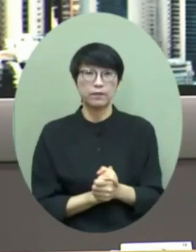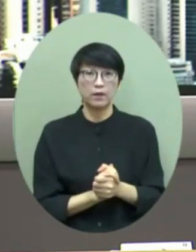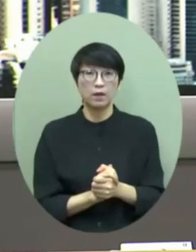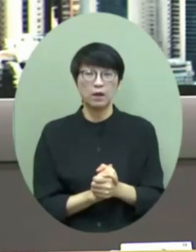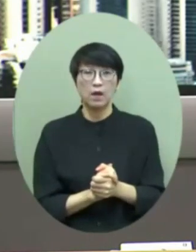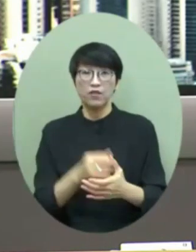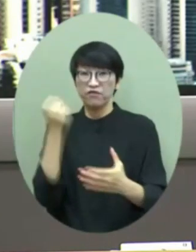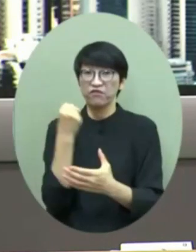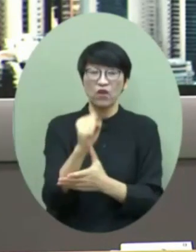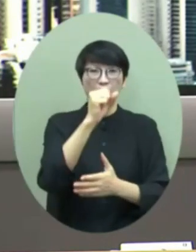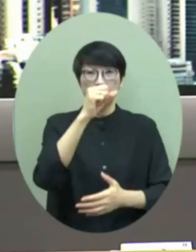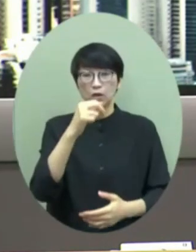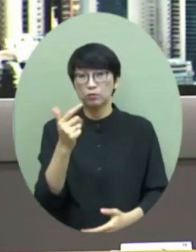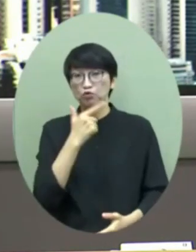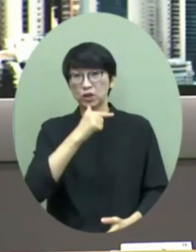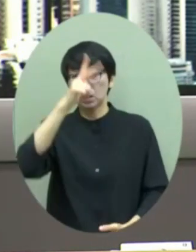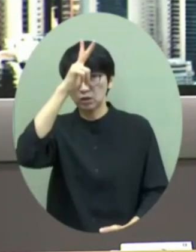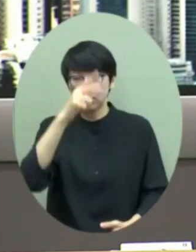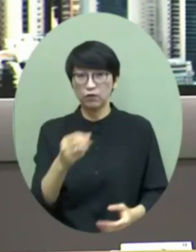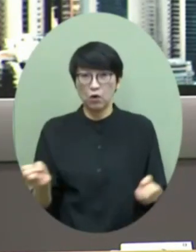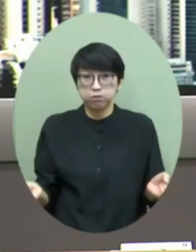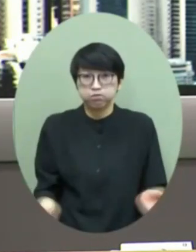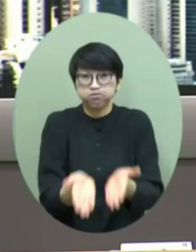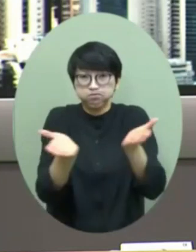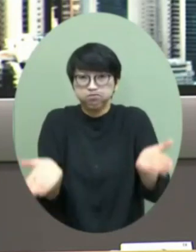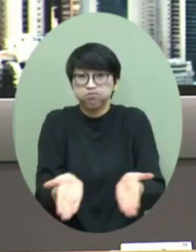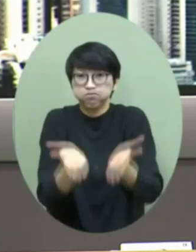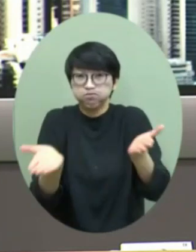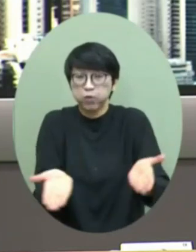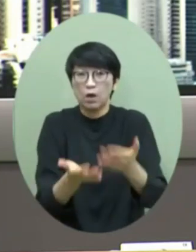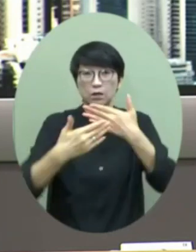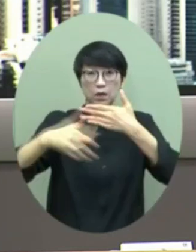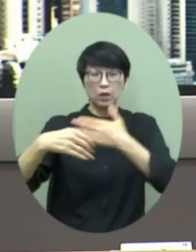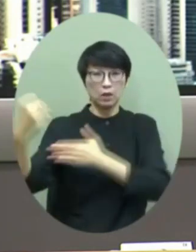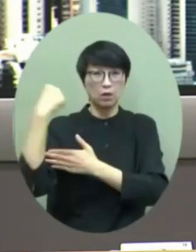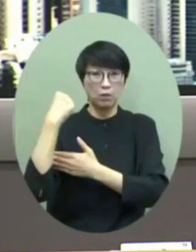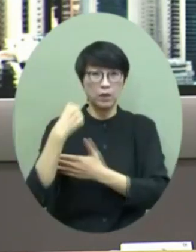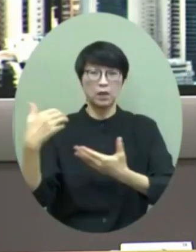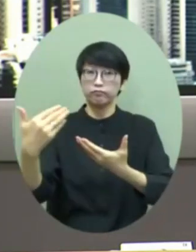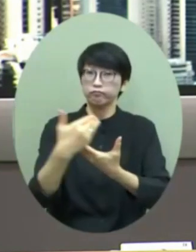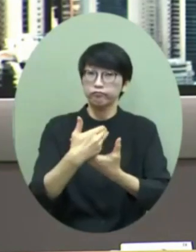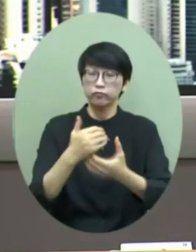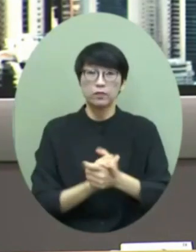and danger. Now, especially there are people against the government, there are radicals, and there is